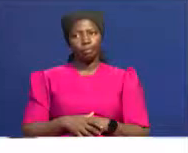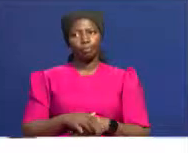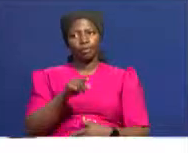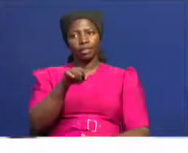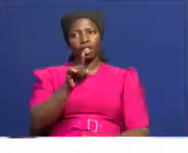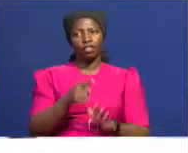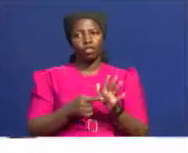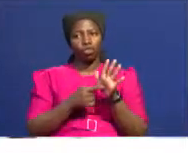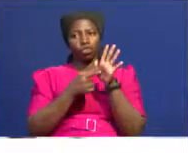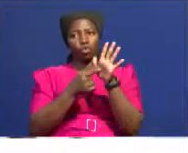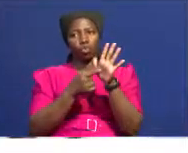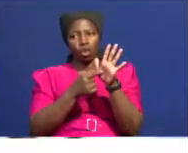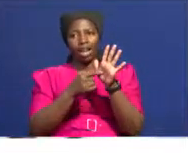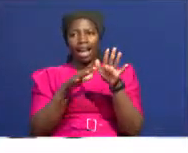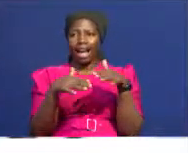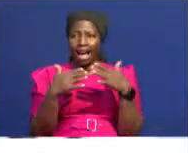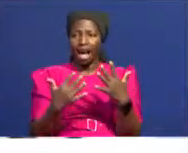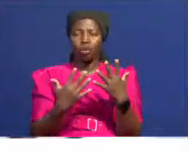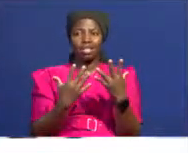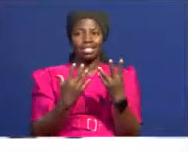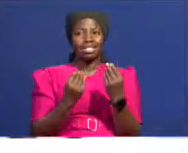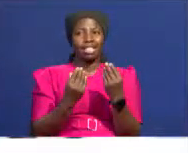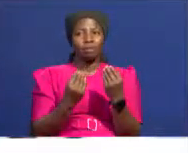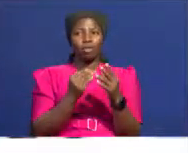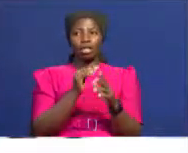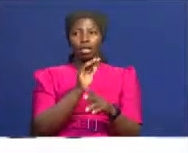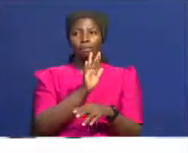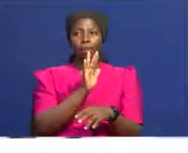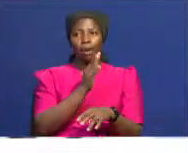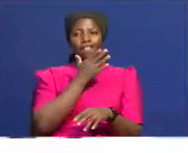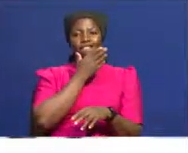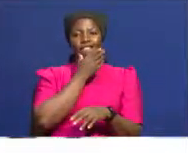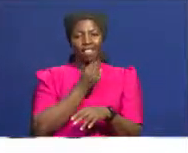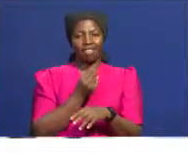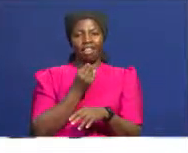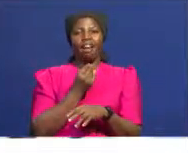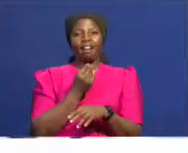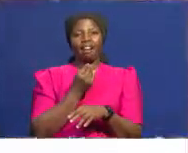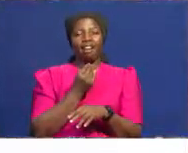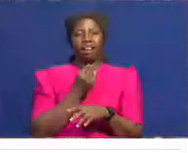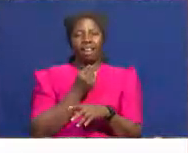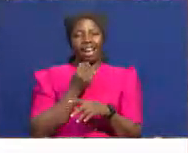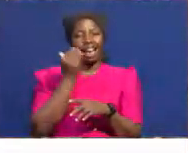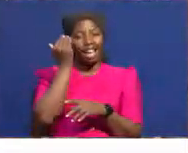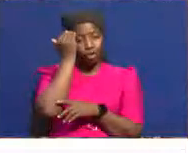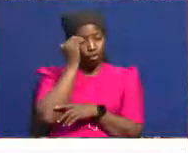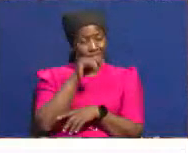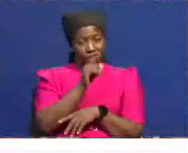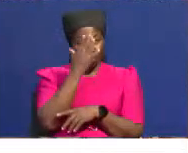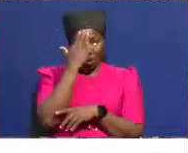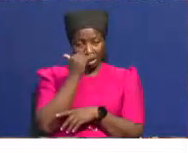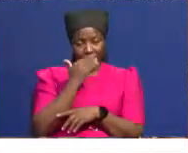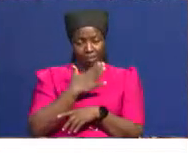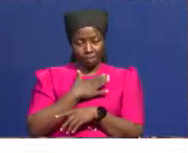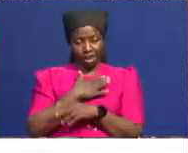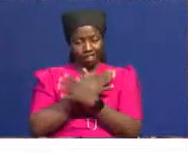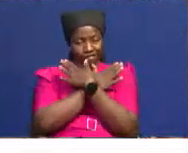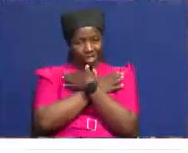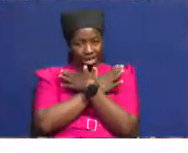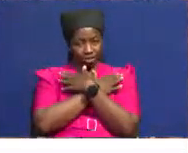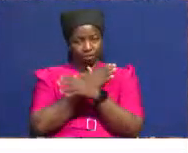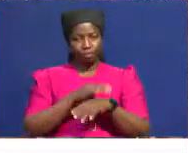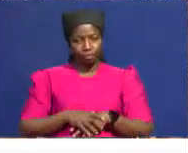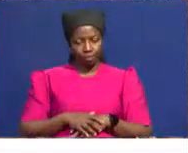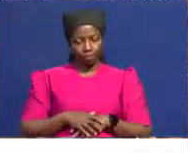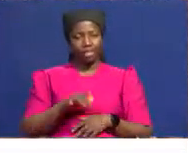He has shown how simple his father was, and I know him because he's a personal friend. The general's request